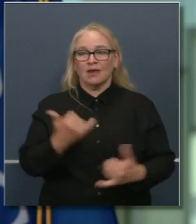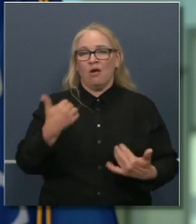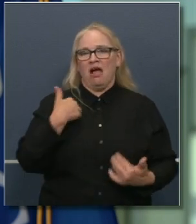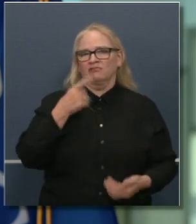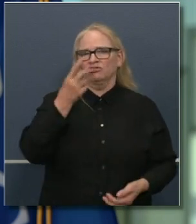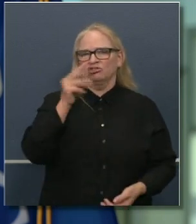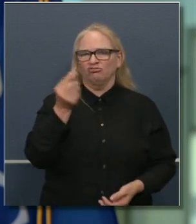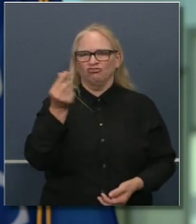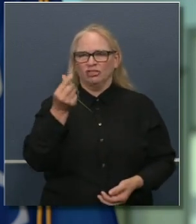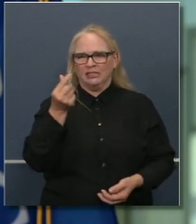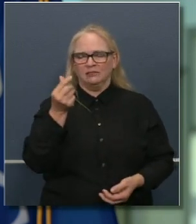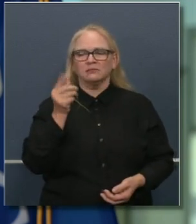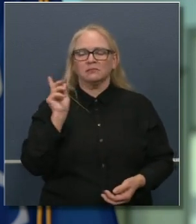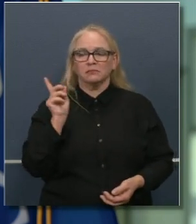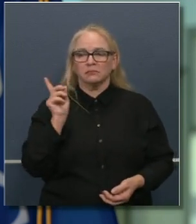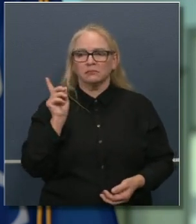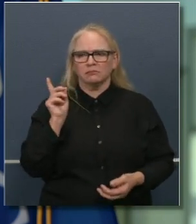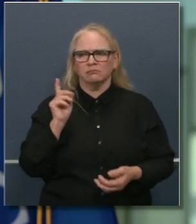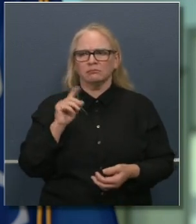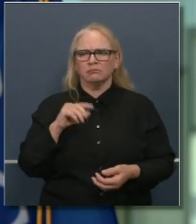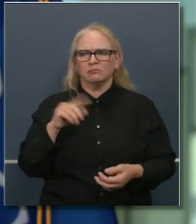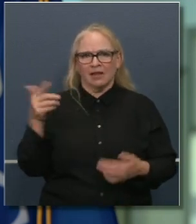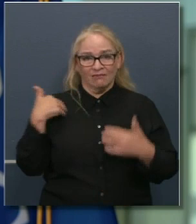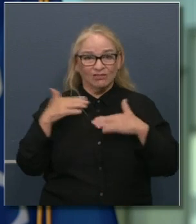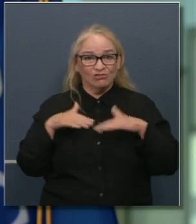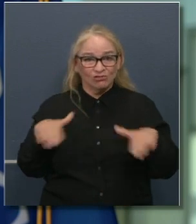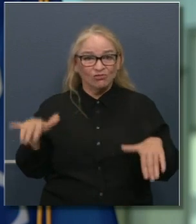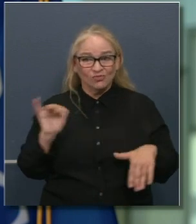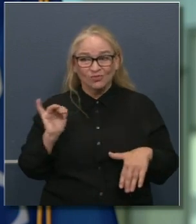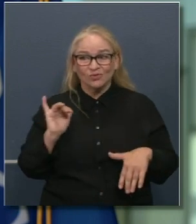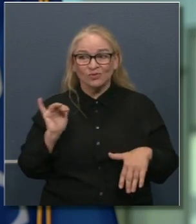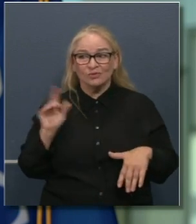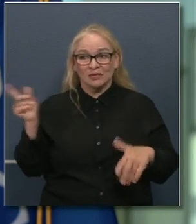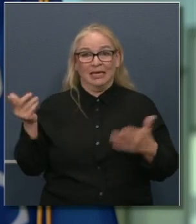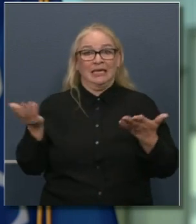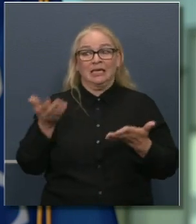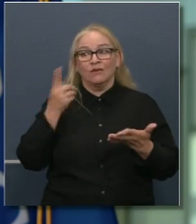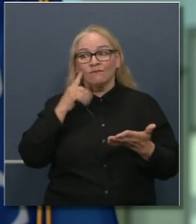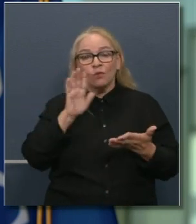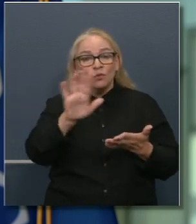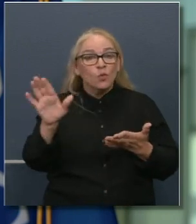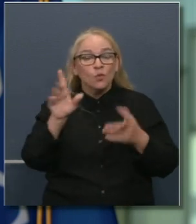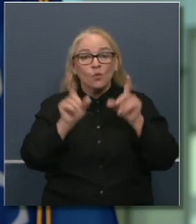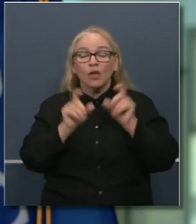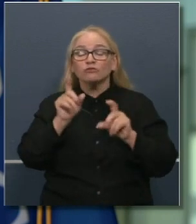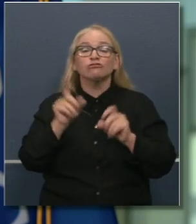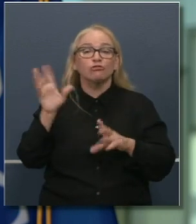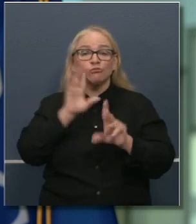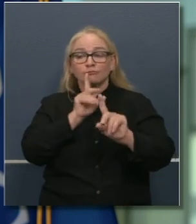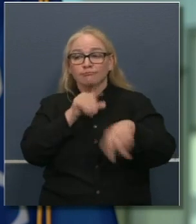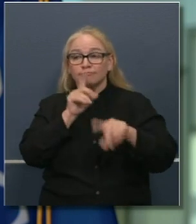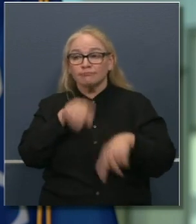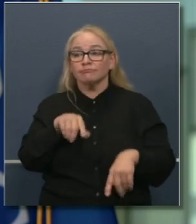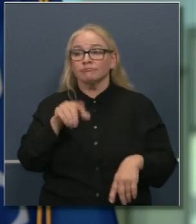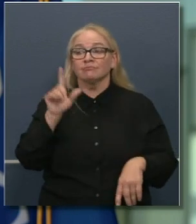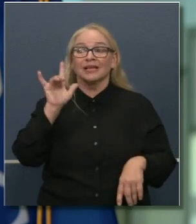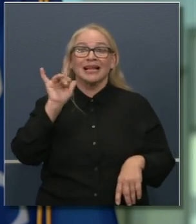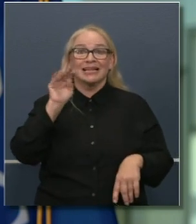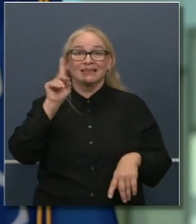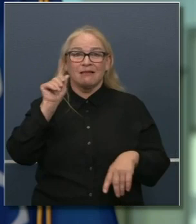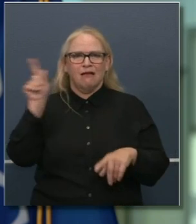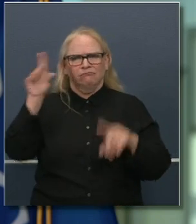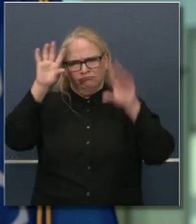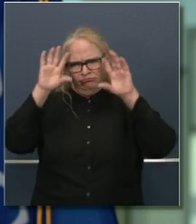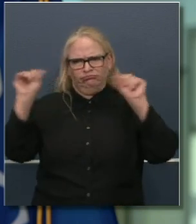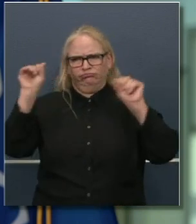dad, a pediatrician, who's available for any questions. We have Linda Darling Hammond, and if you don't know her